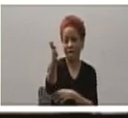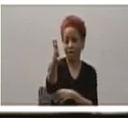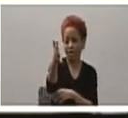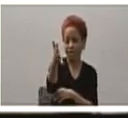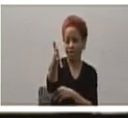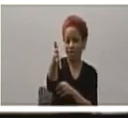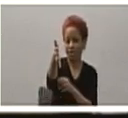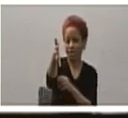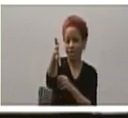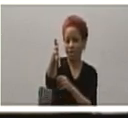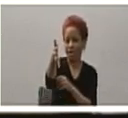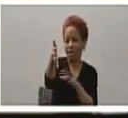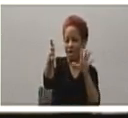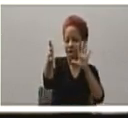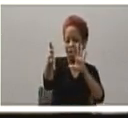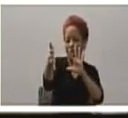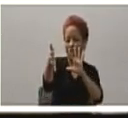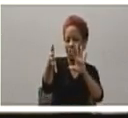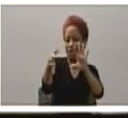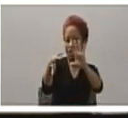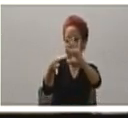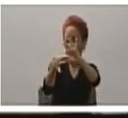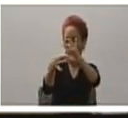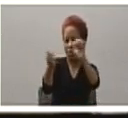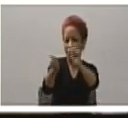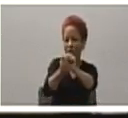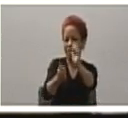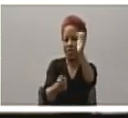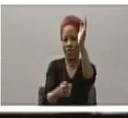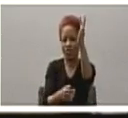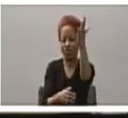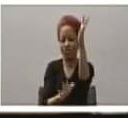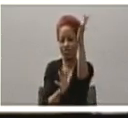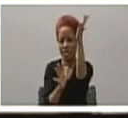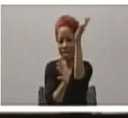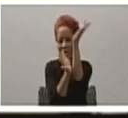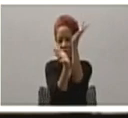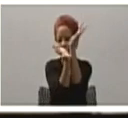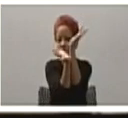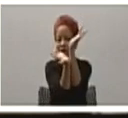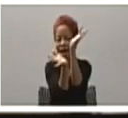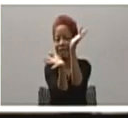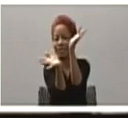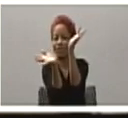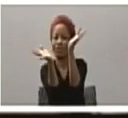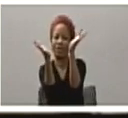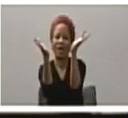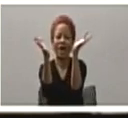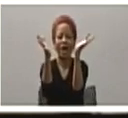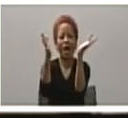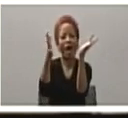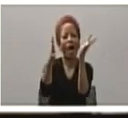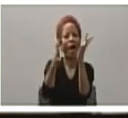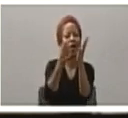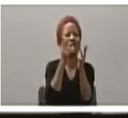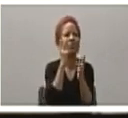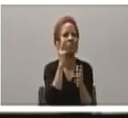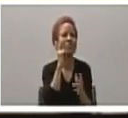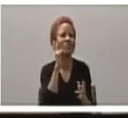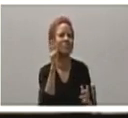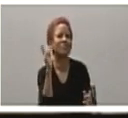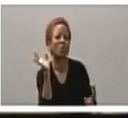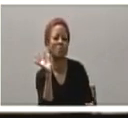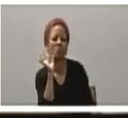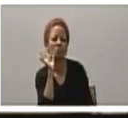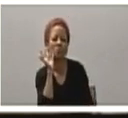As scripture says, by their fruit you will recognize them. Are grapes gathered